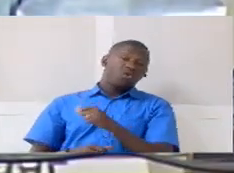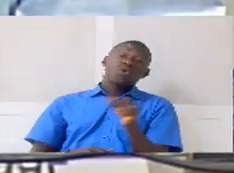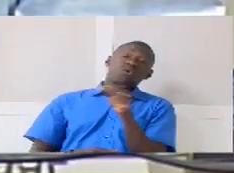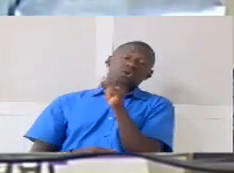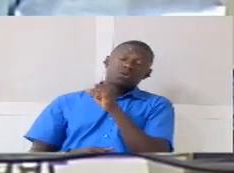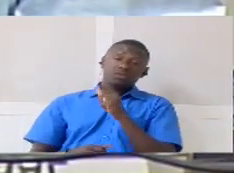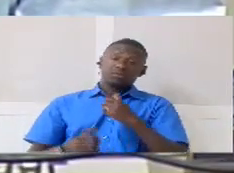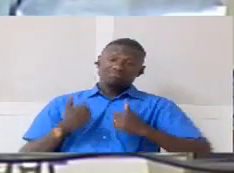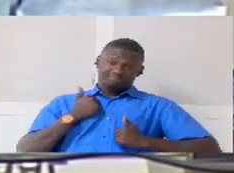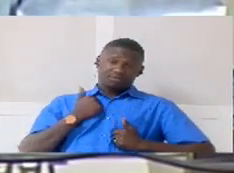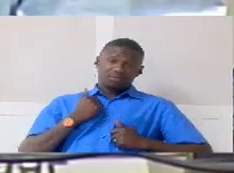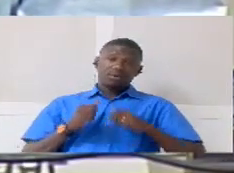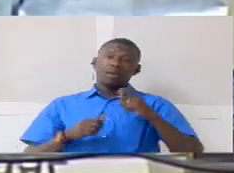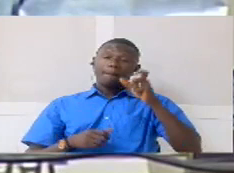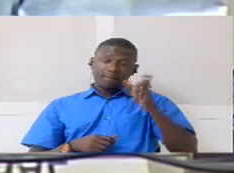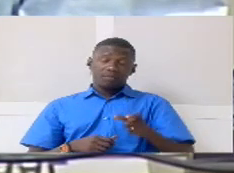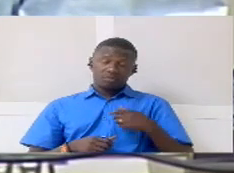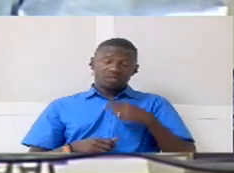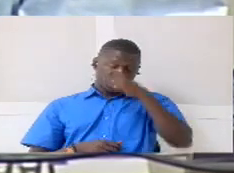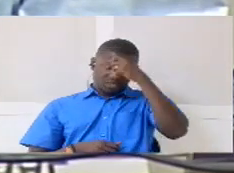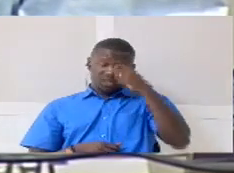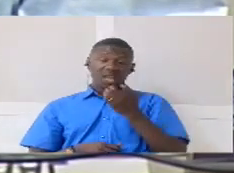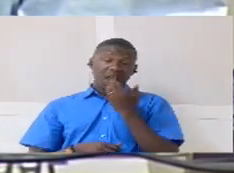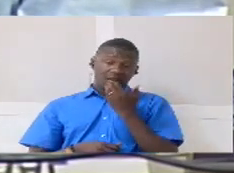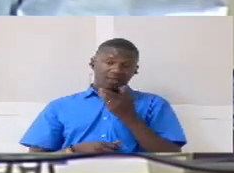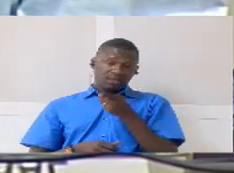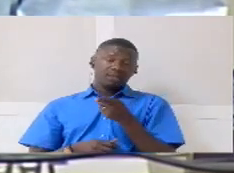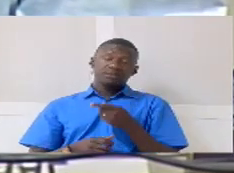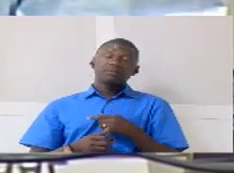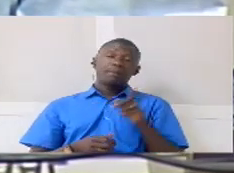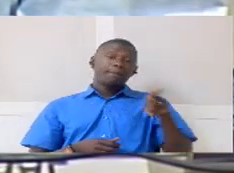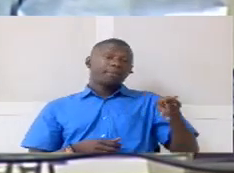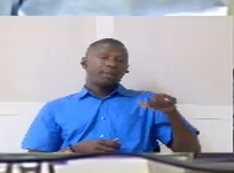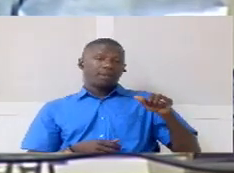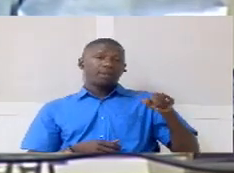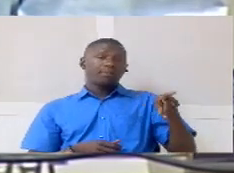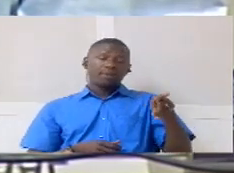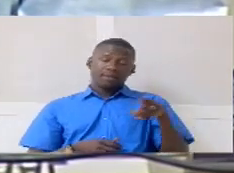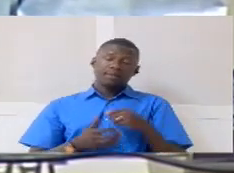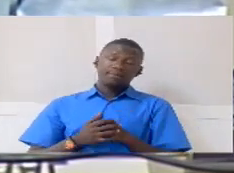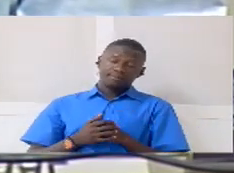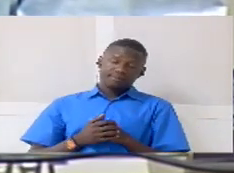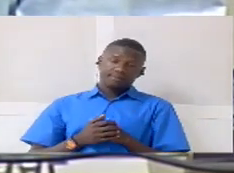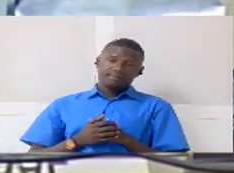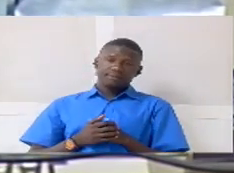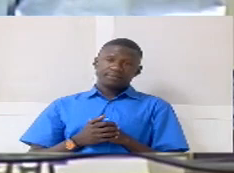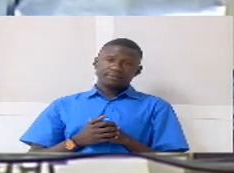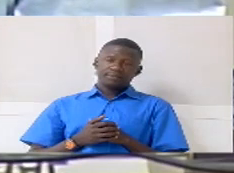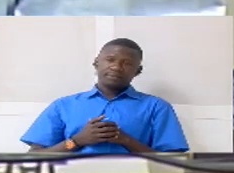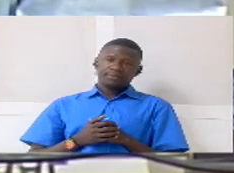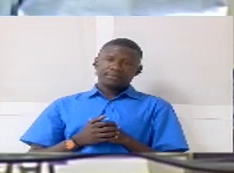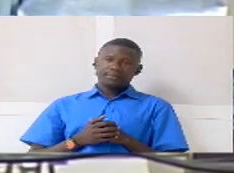officers ate this pap. But have you ever had a prison officer